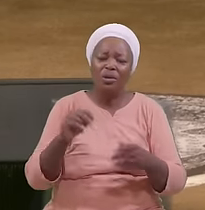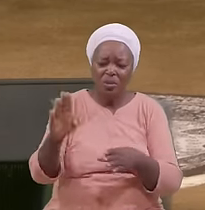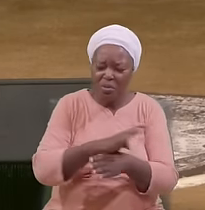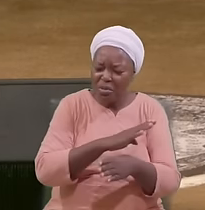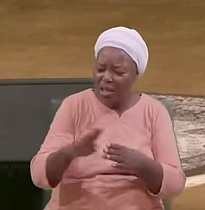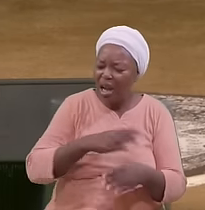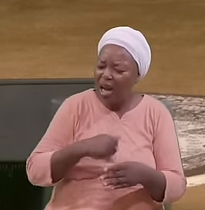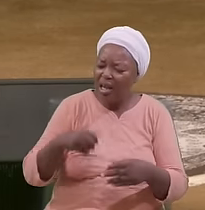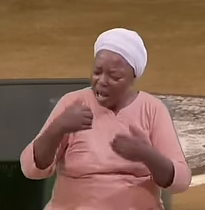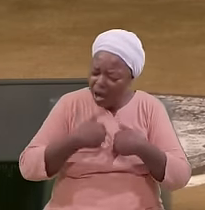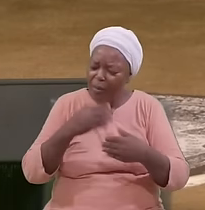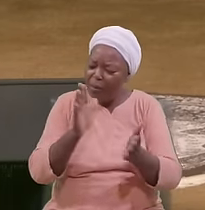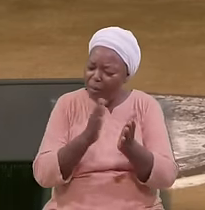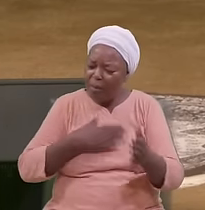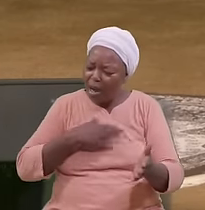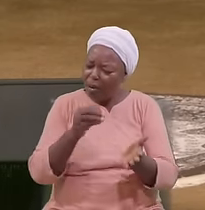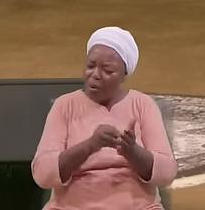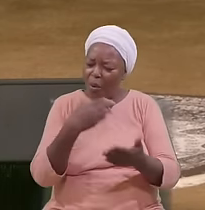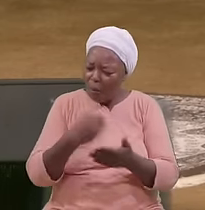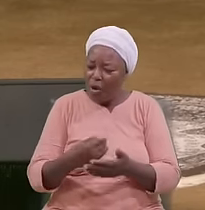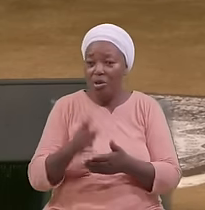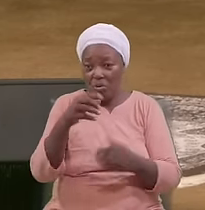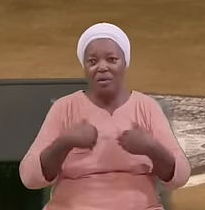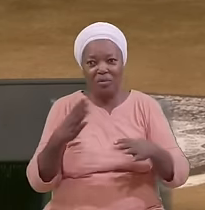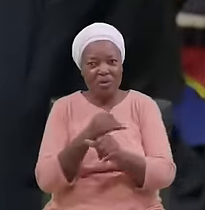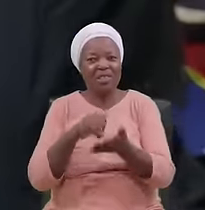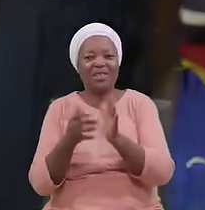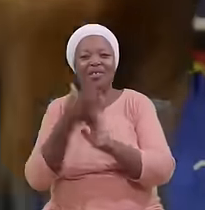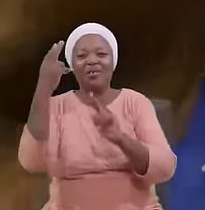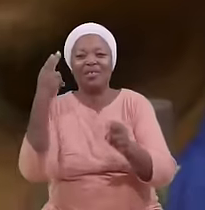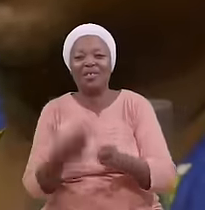for myself. You have got it.